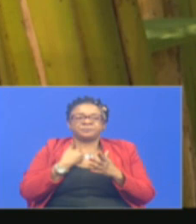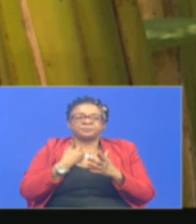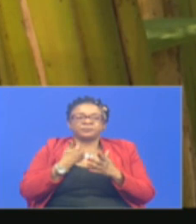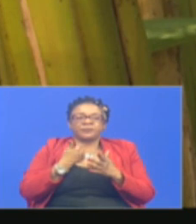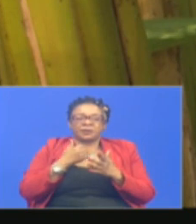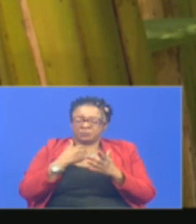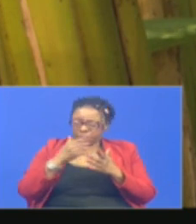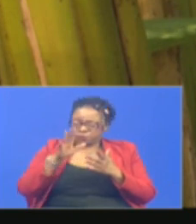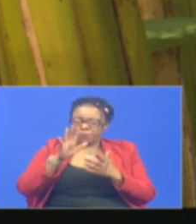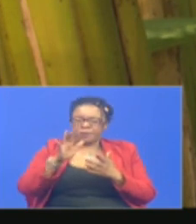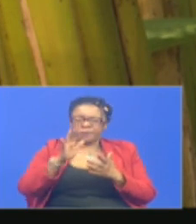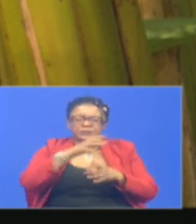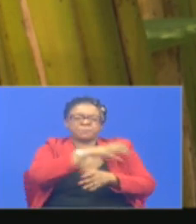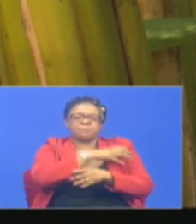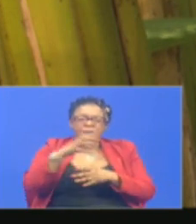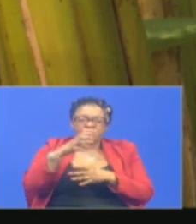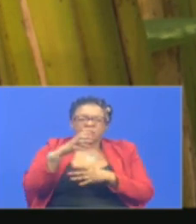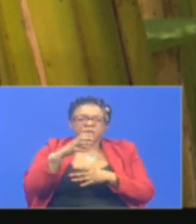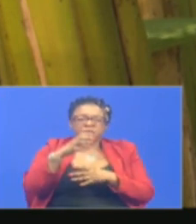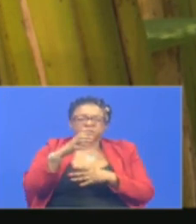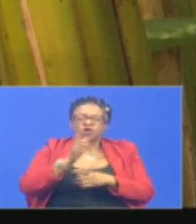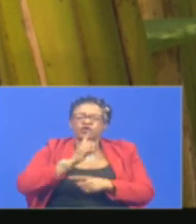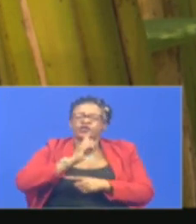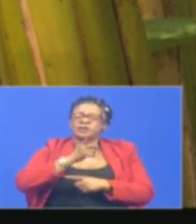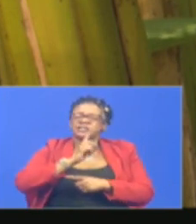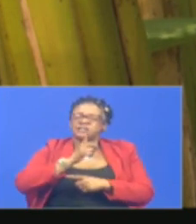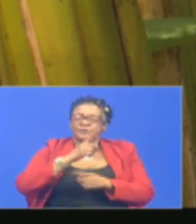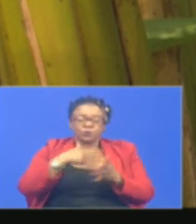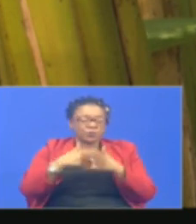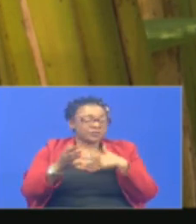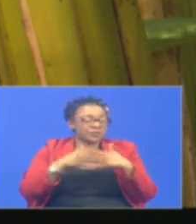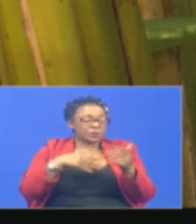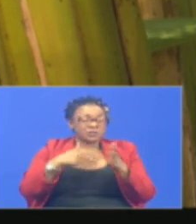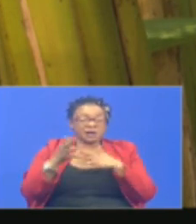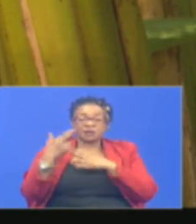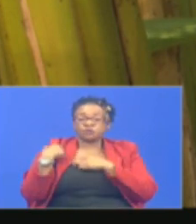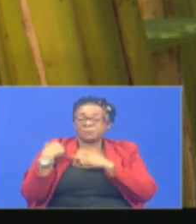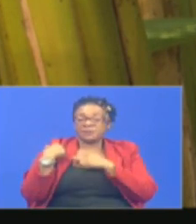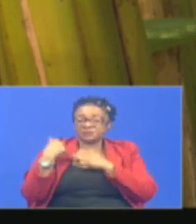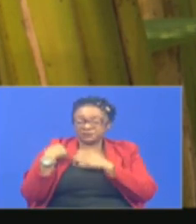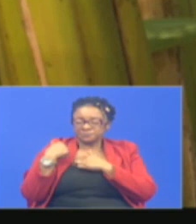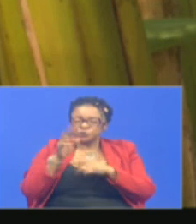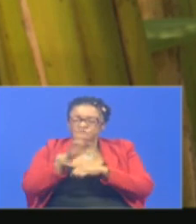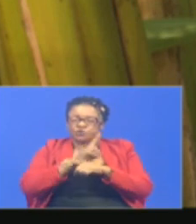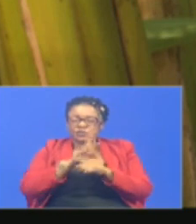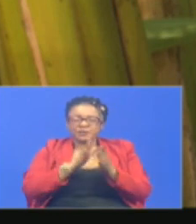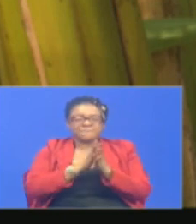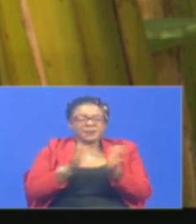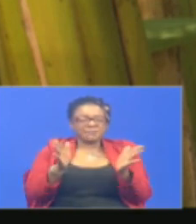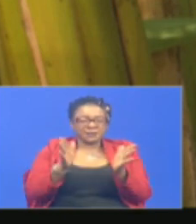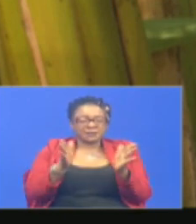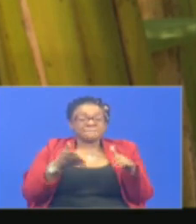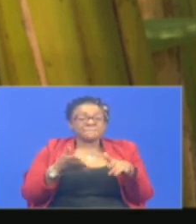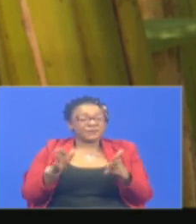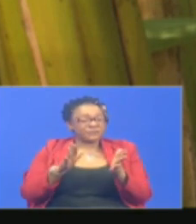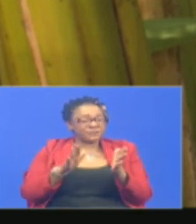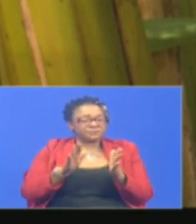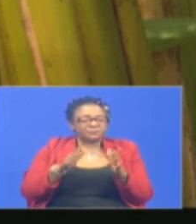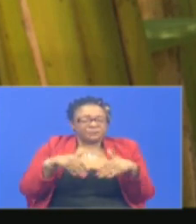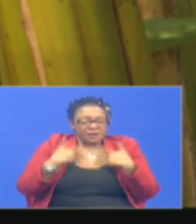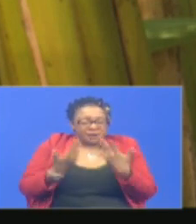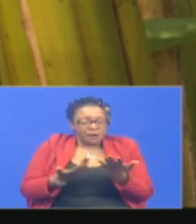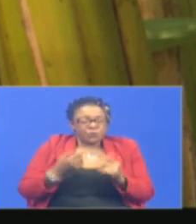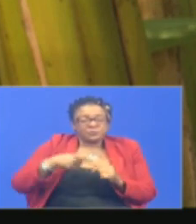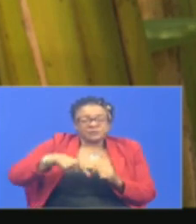power authoritatively without accountability, using the public purse as and how they felt,